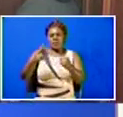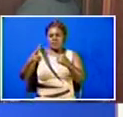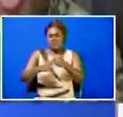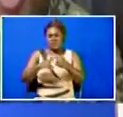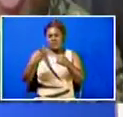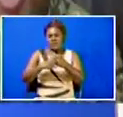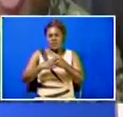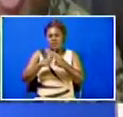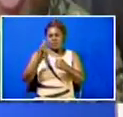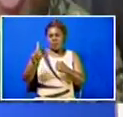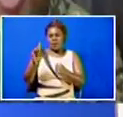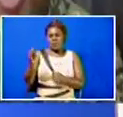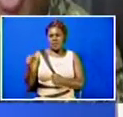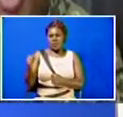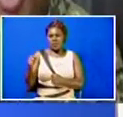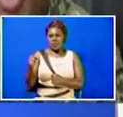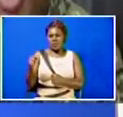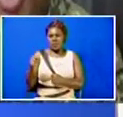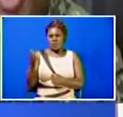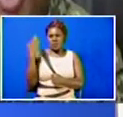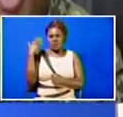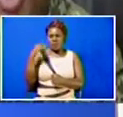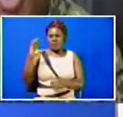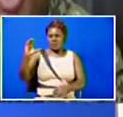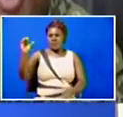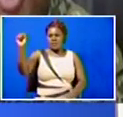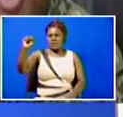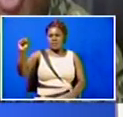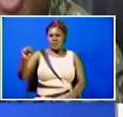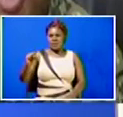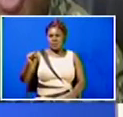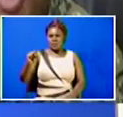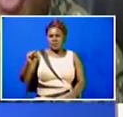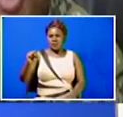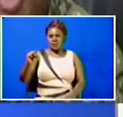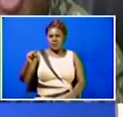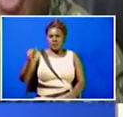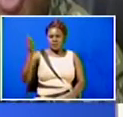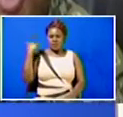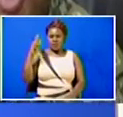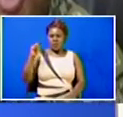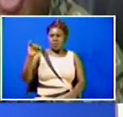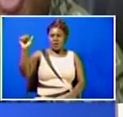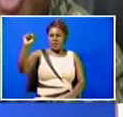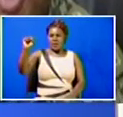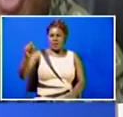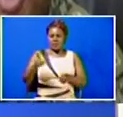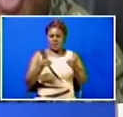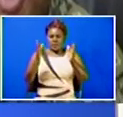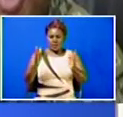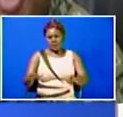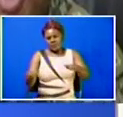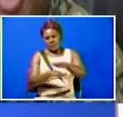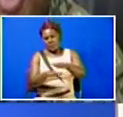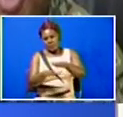million scandal. In his verdict that saw former Principal Secretary Peter Mangiti, former NYS Deputy Director